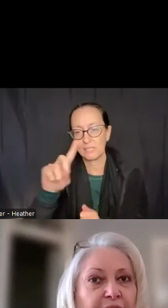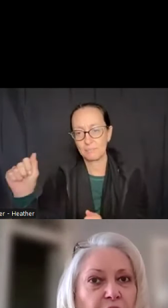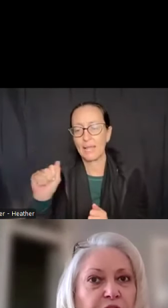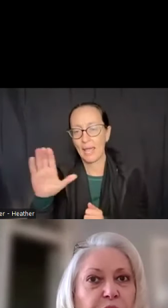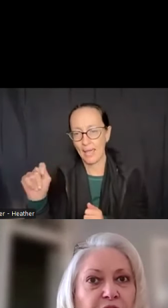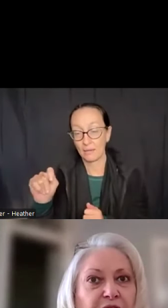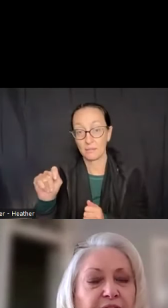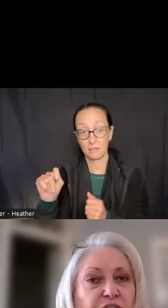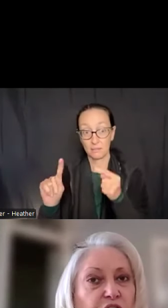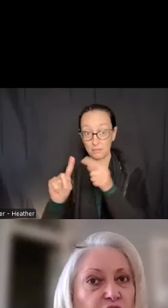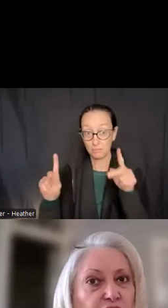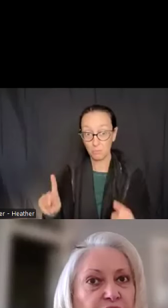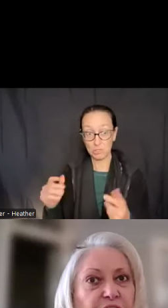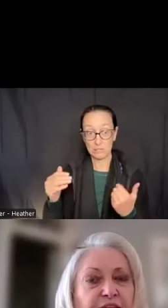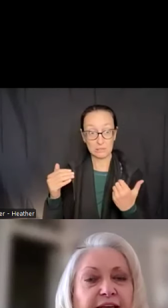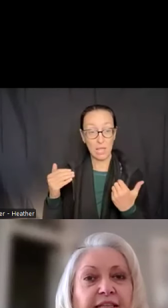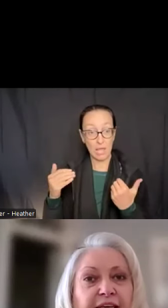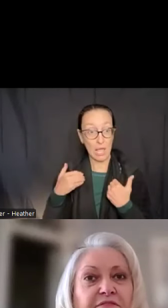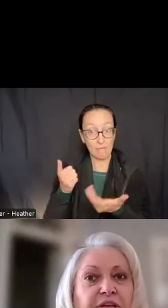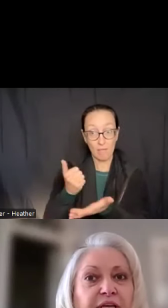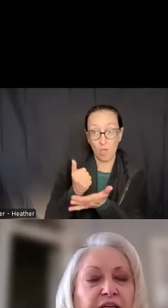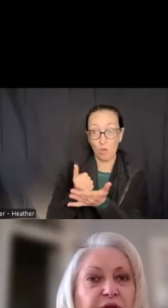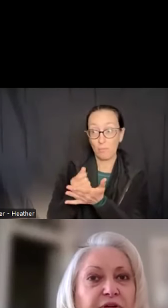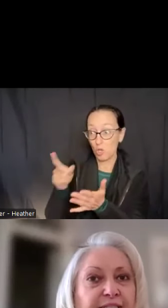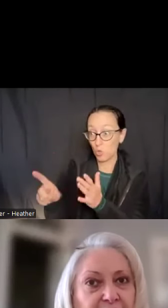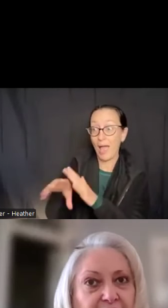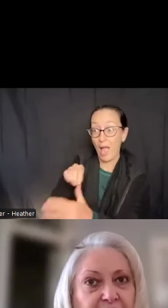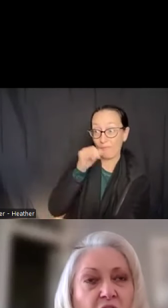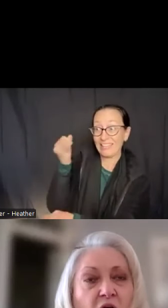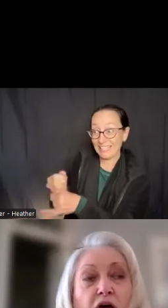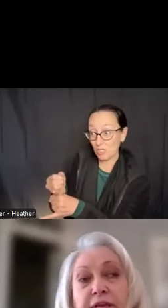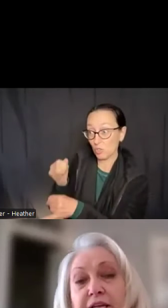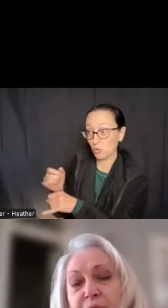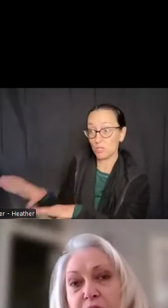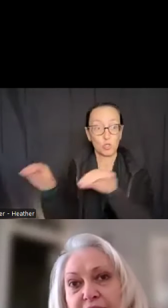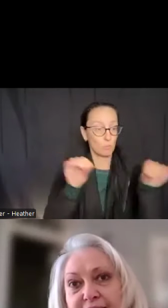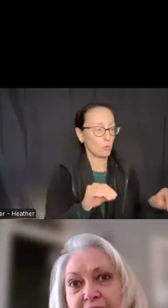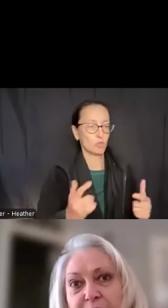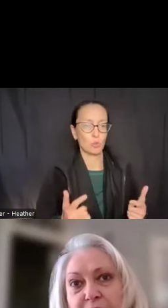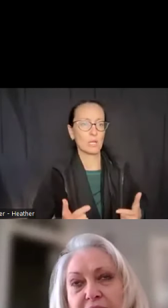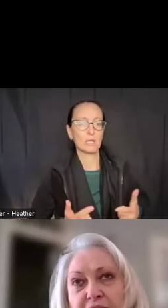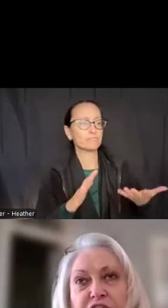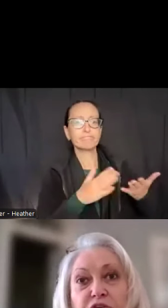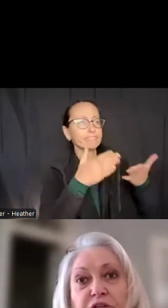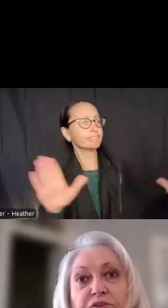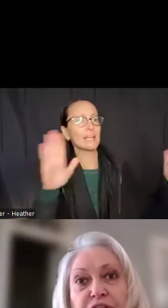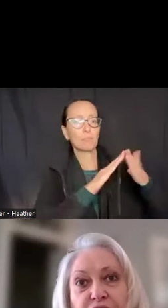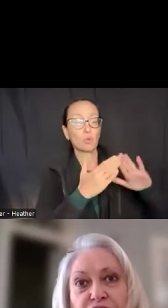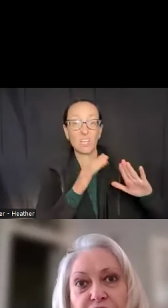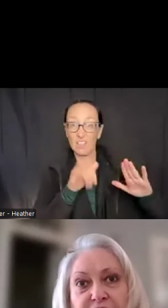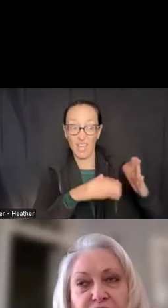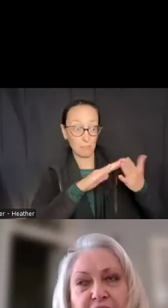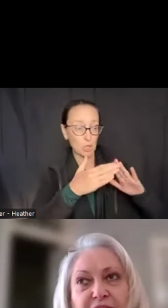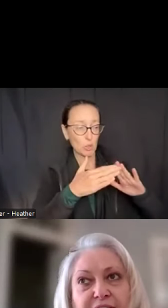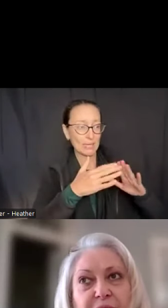services that would help them move out of an institution so that they can live in a community setting? Are they in a community setting but in danger of losing